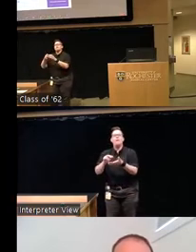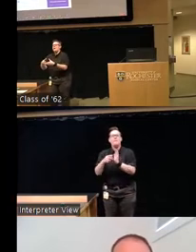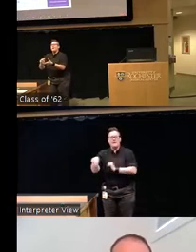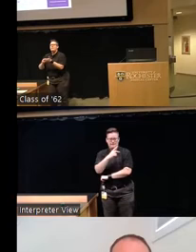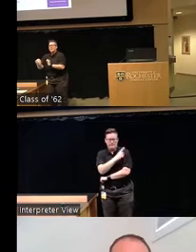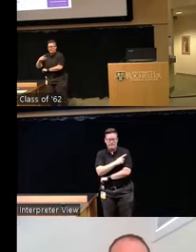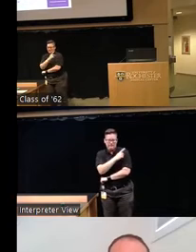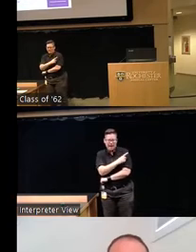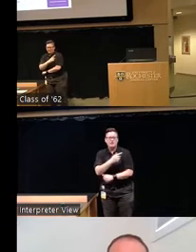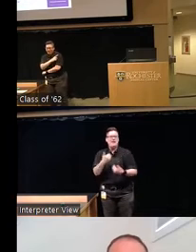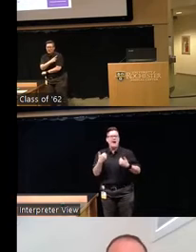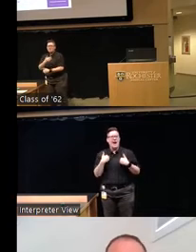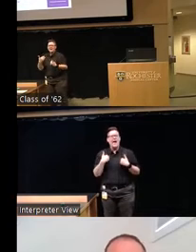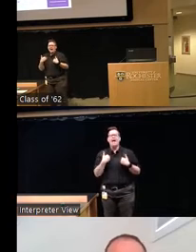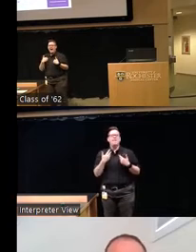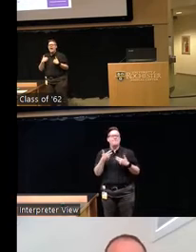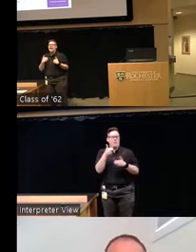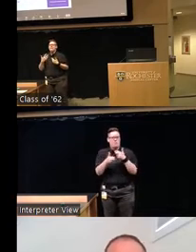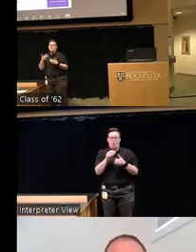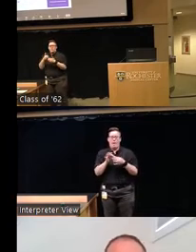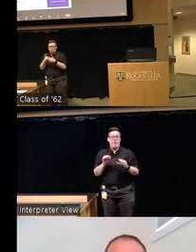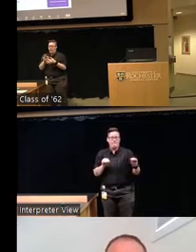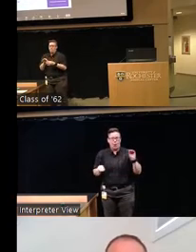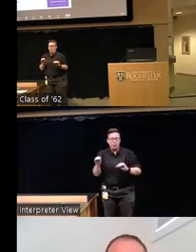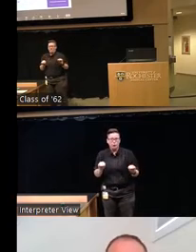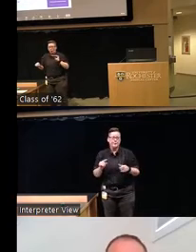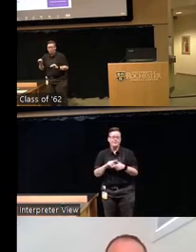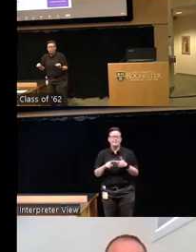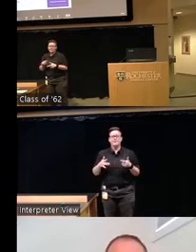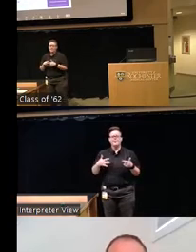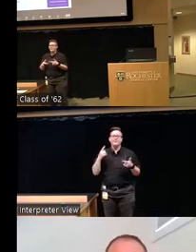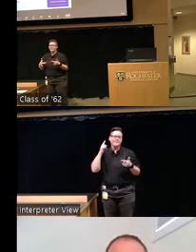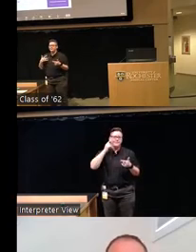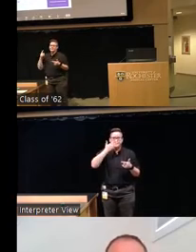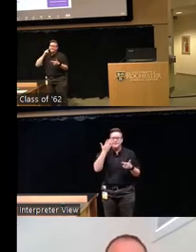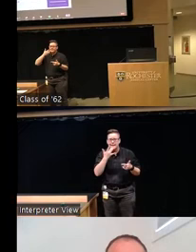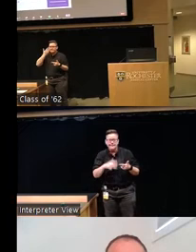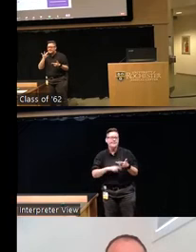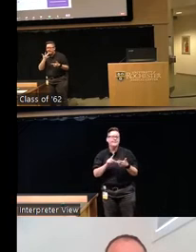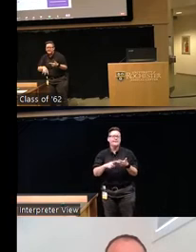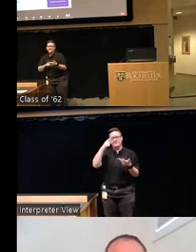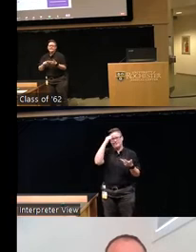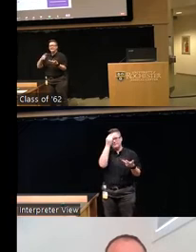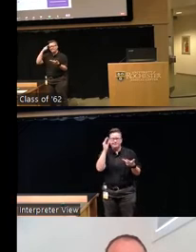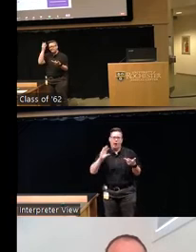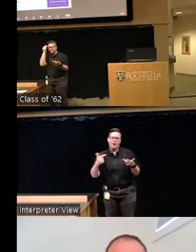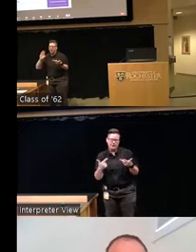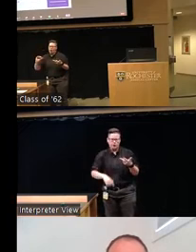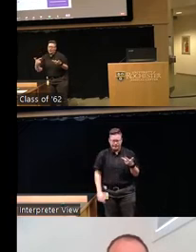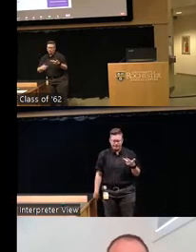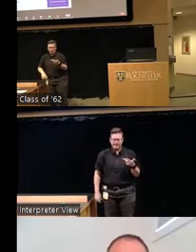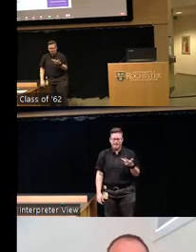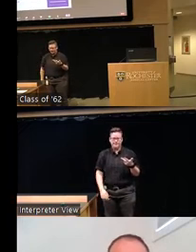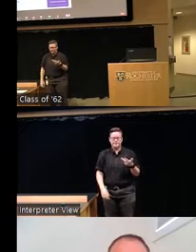presenting with disturbances in motor, sensory, or cognitive symptoms. I'm using